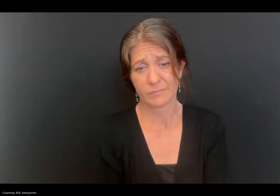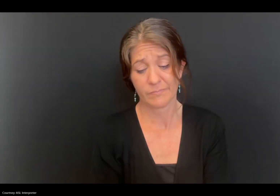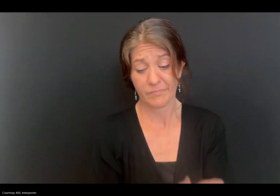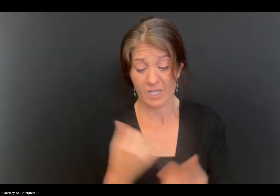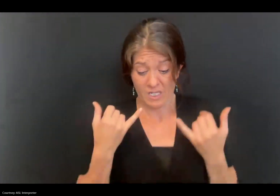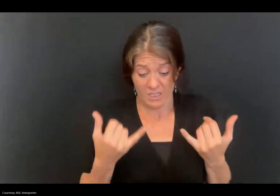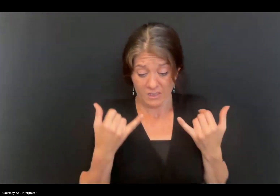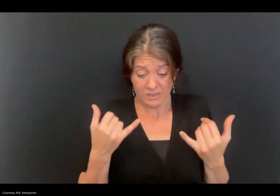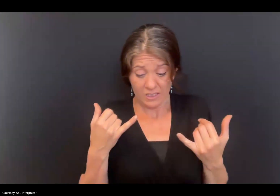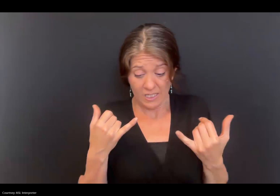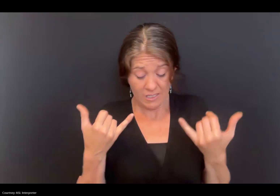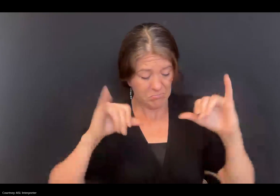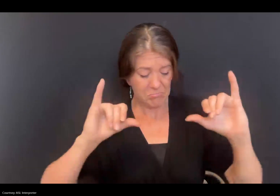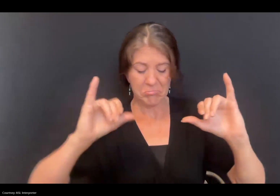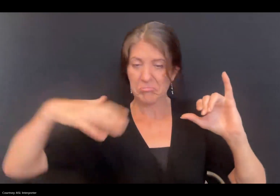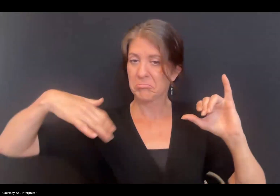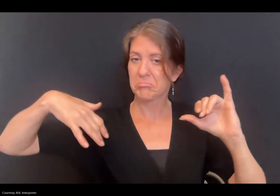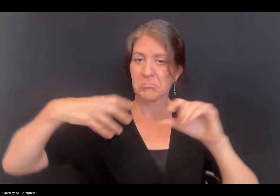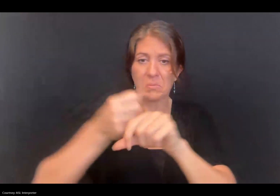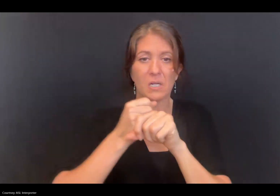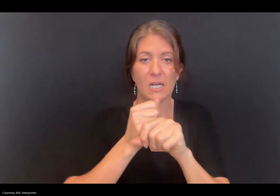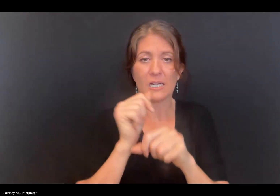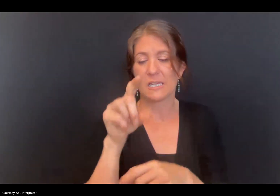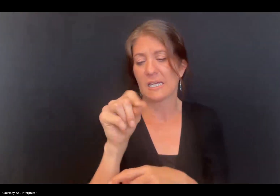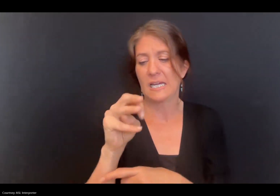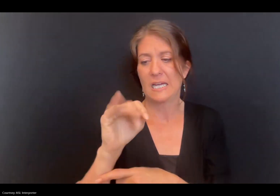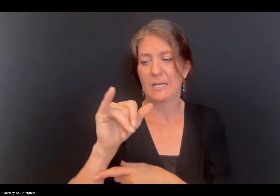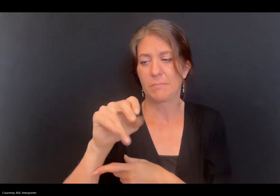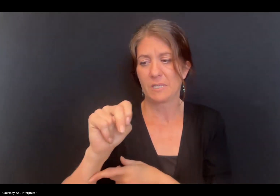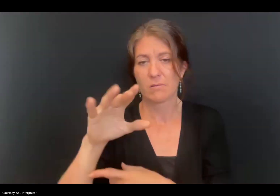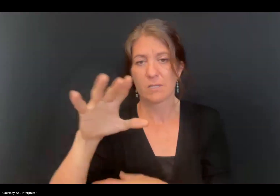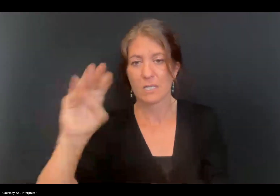still have not received the administrative case management